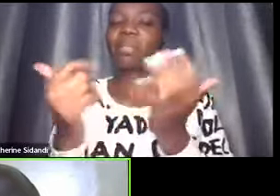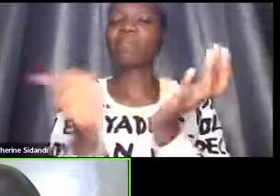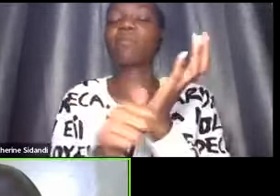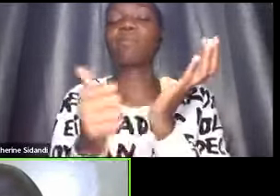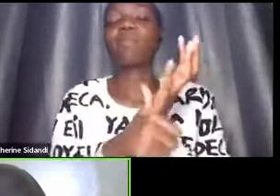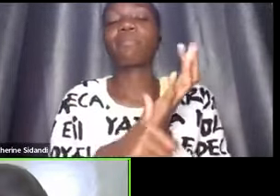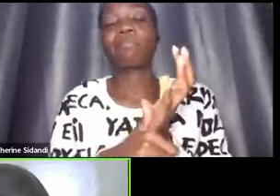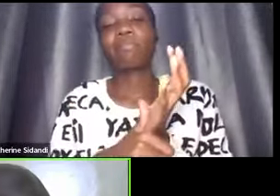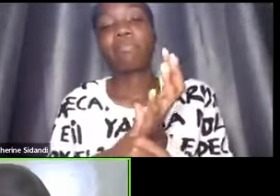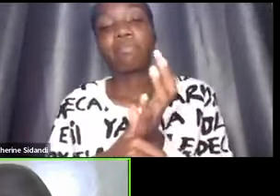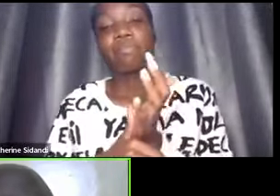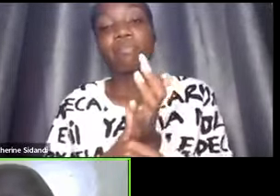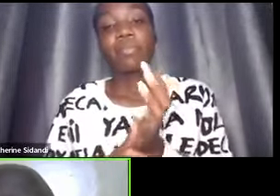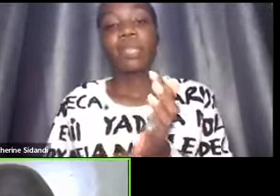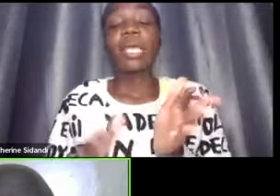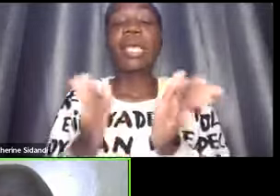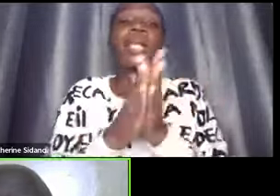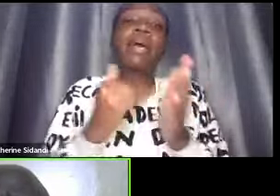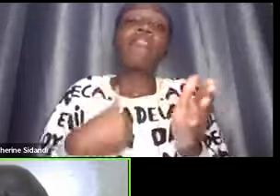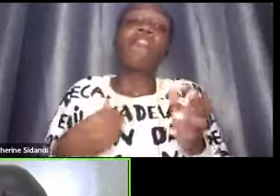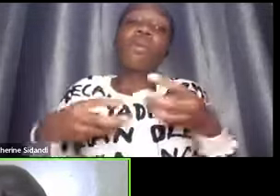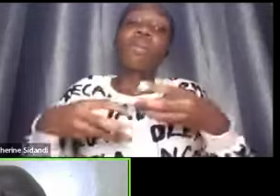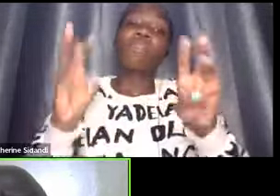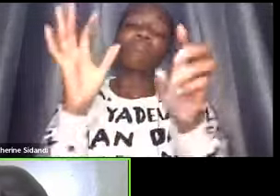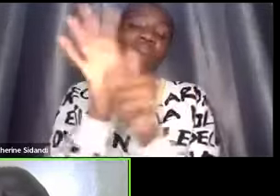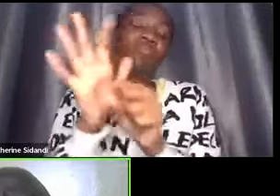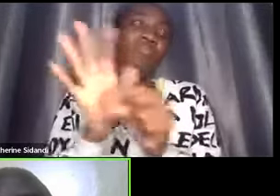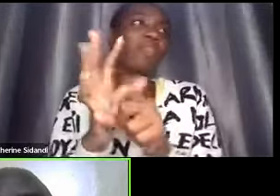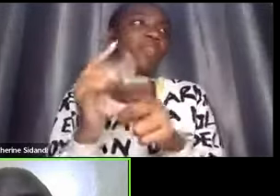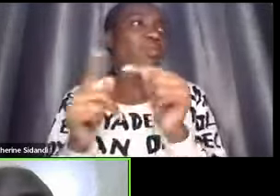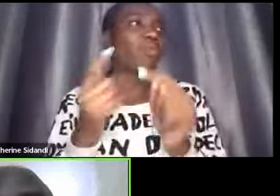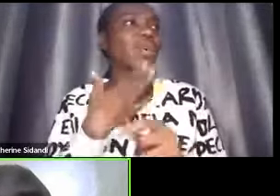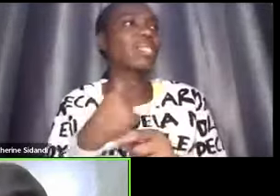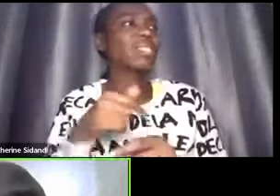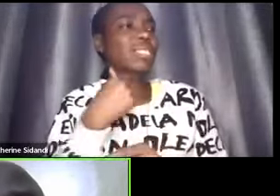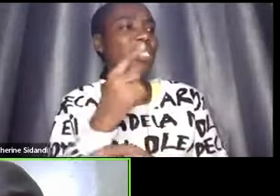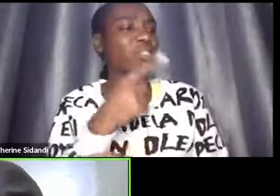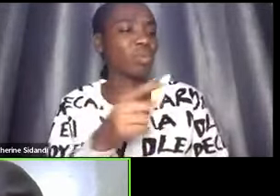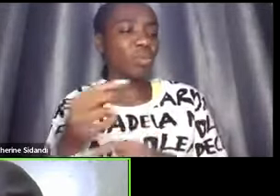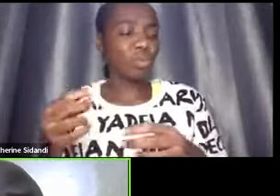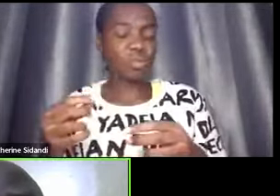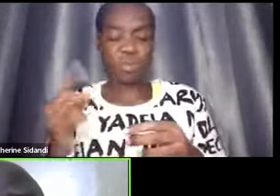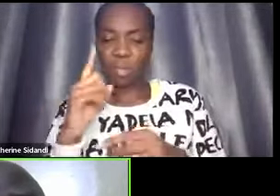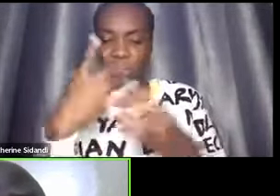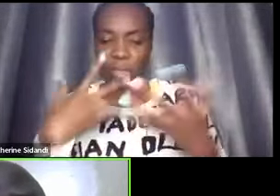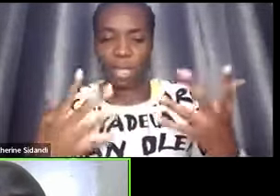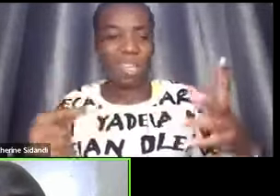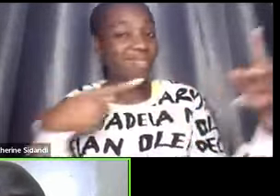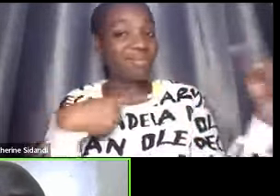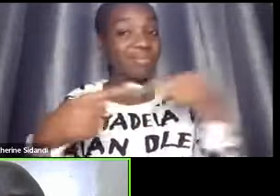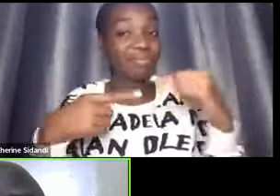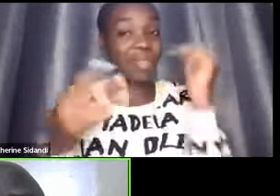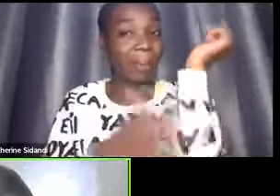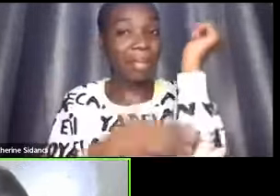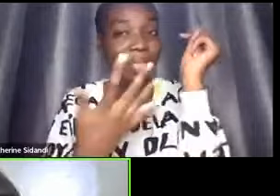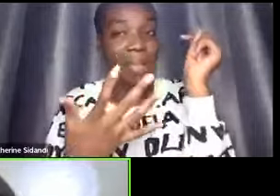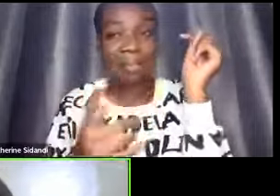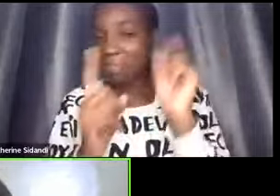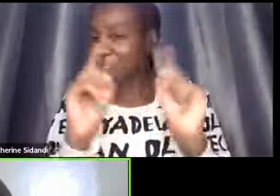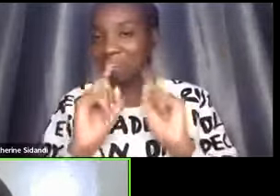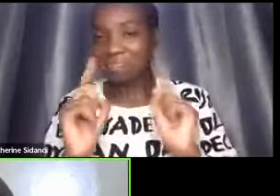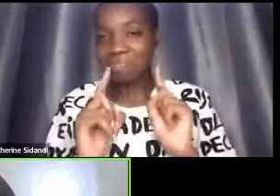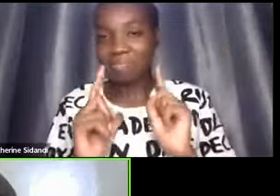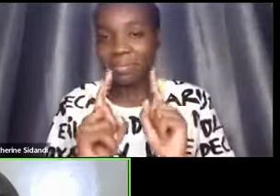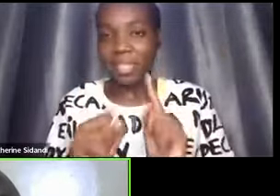And there are so many ways that we can get into conflict. But let me tell you the first thing: conflict is not a bad thing. Conflict can only be a